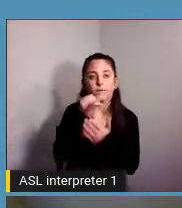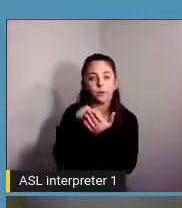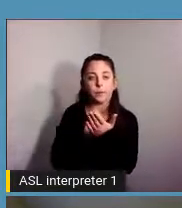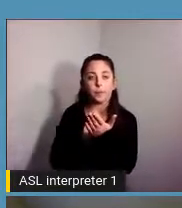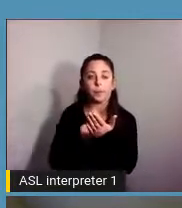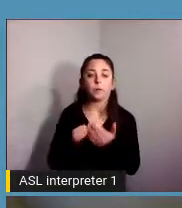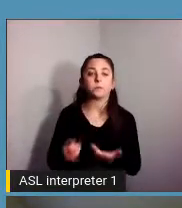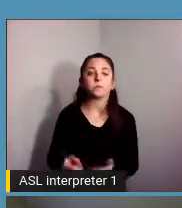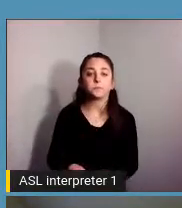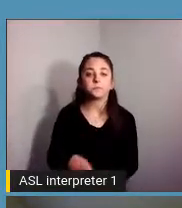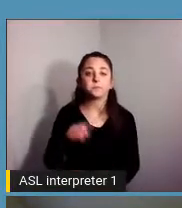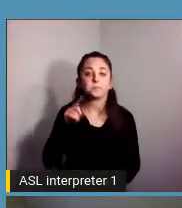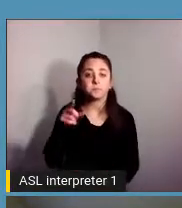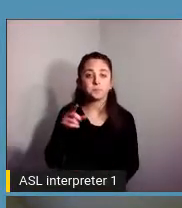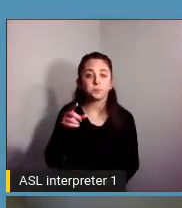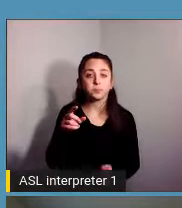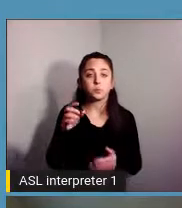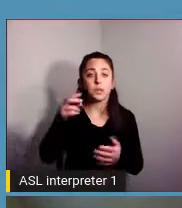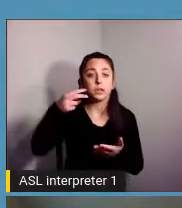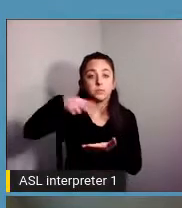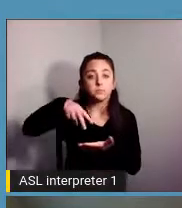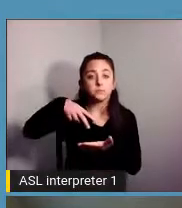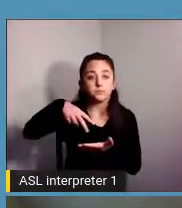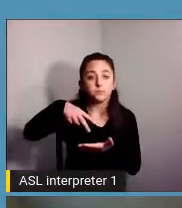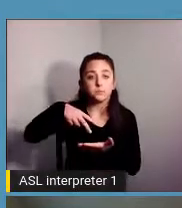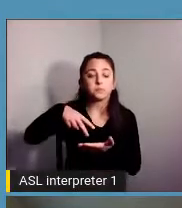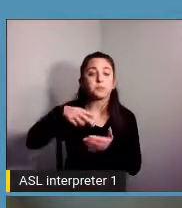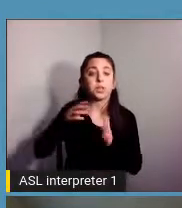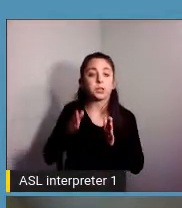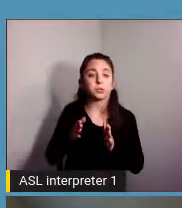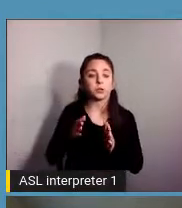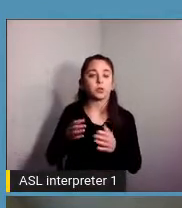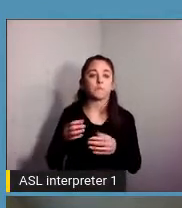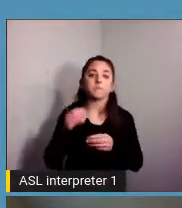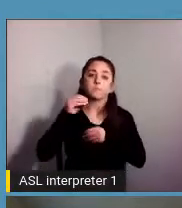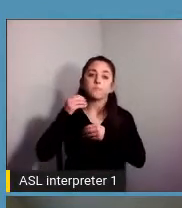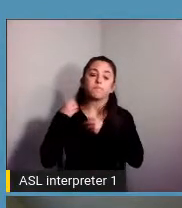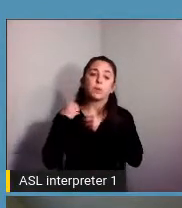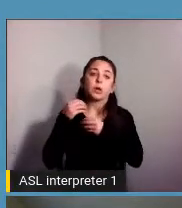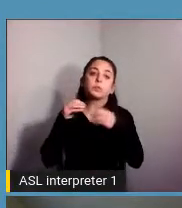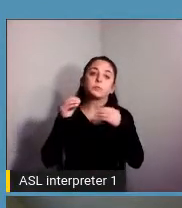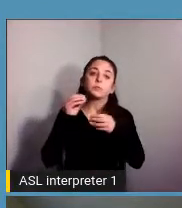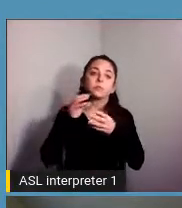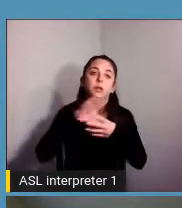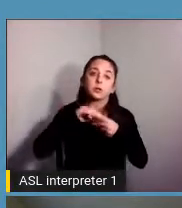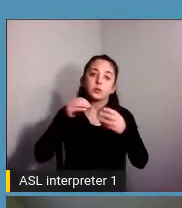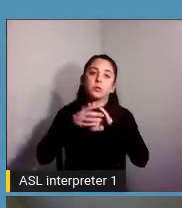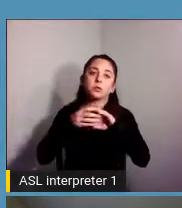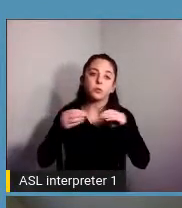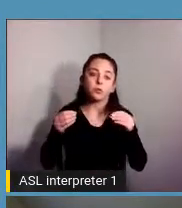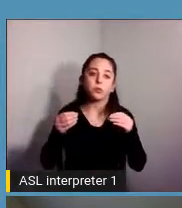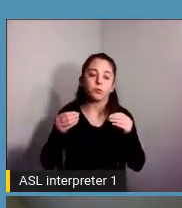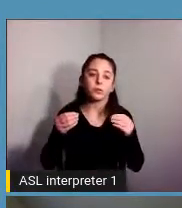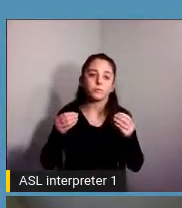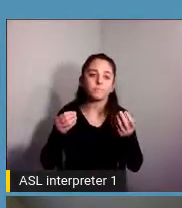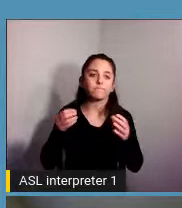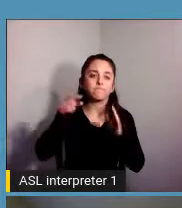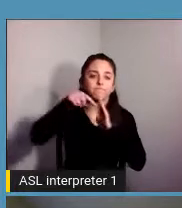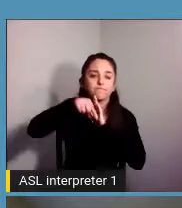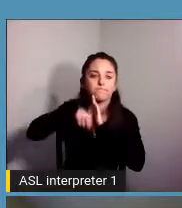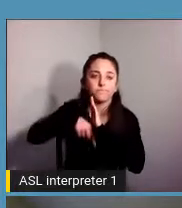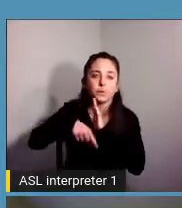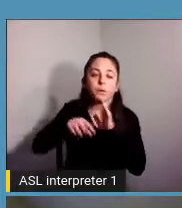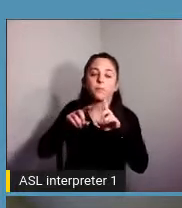Little Dancer has a long story. I'm not going to have time to tell the whole thing, but the wax sculpture, which you see here, was the